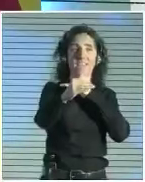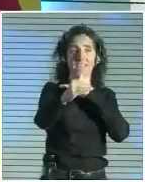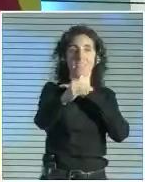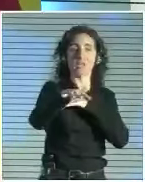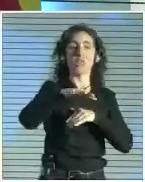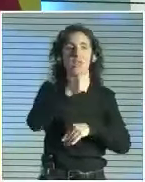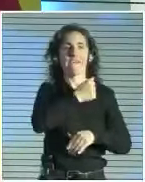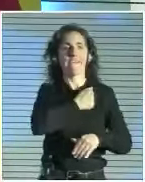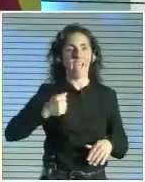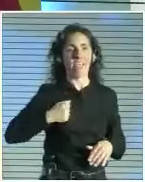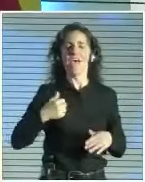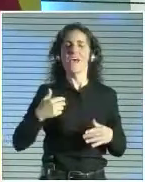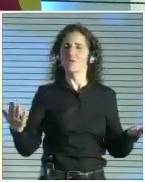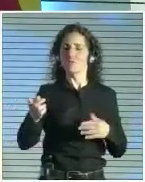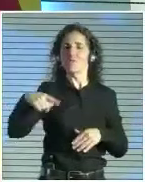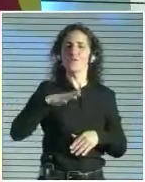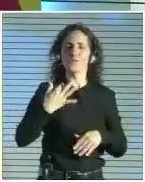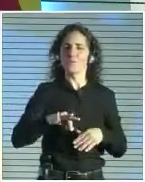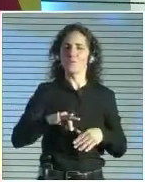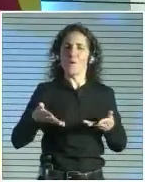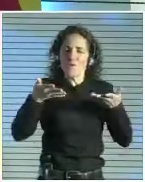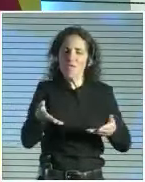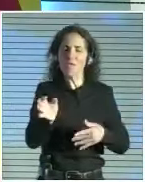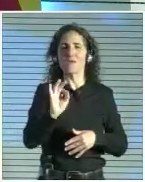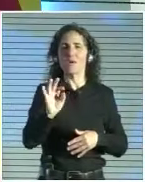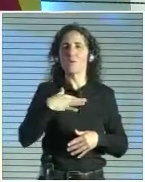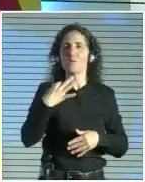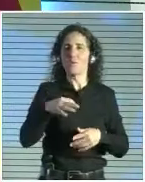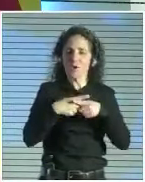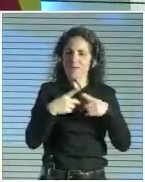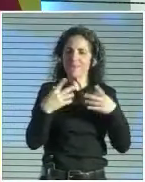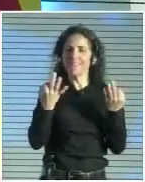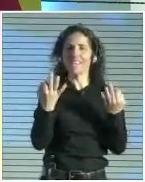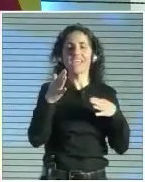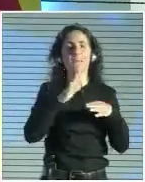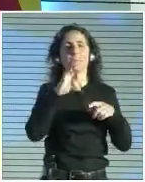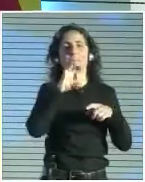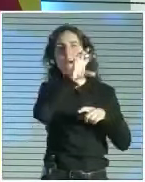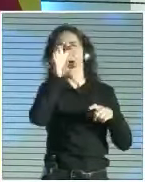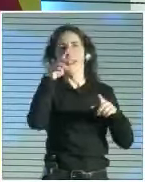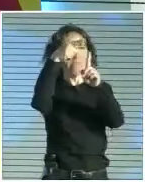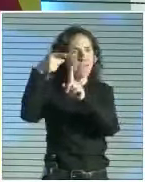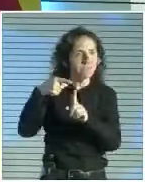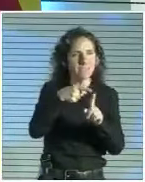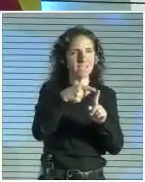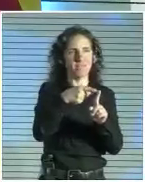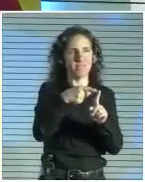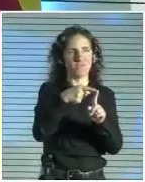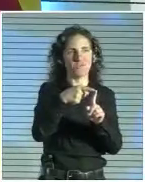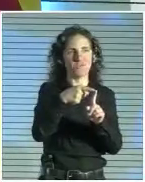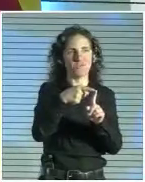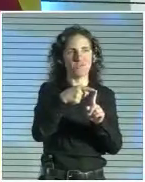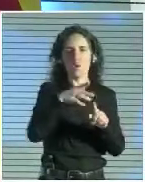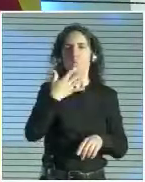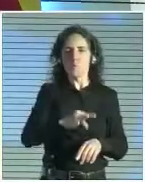this role? Is there something we can do to help destinations to fulfill this role, knowing that they are having to